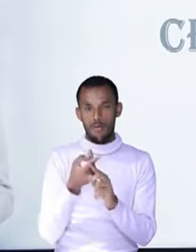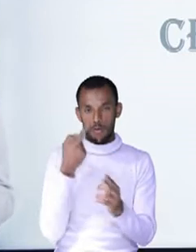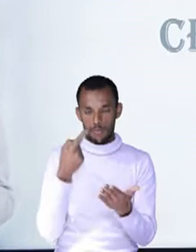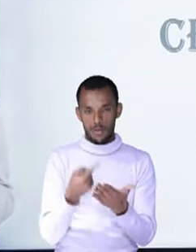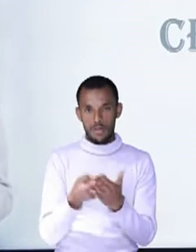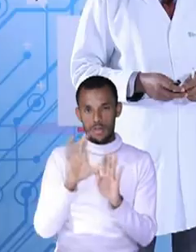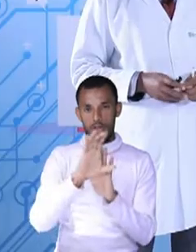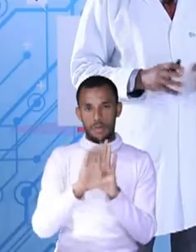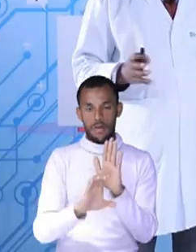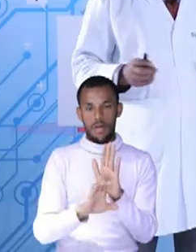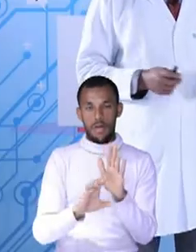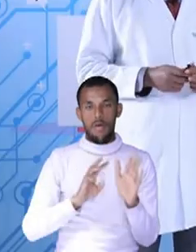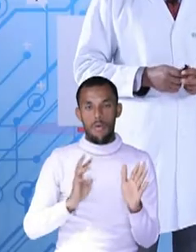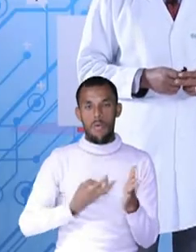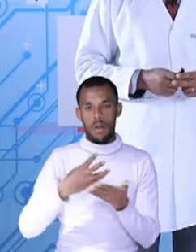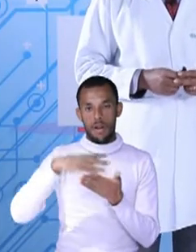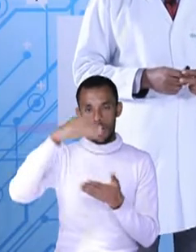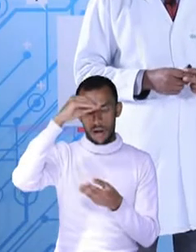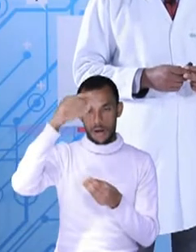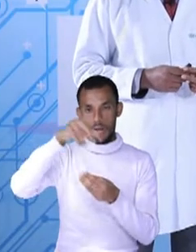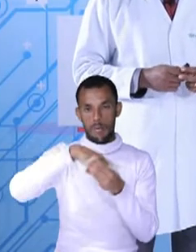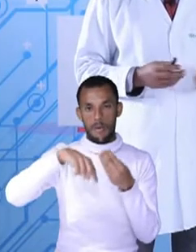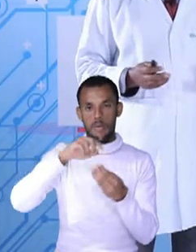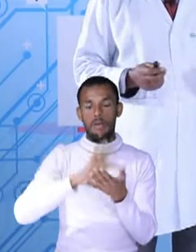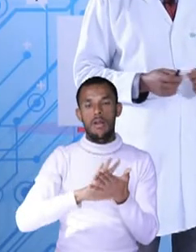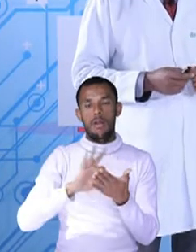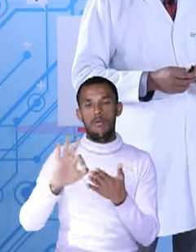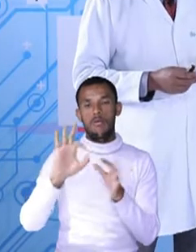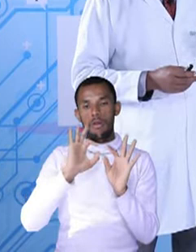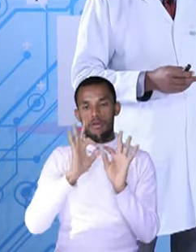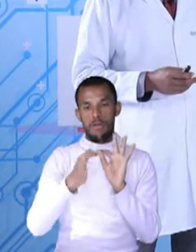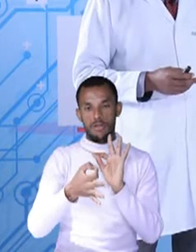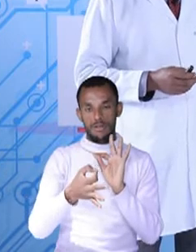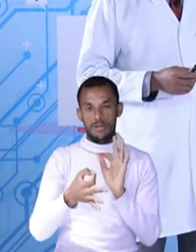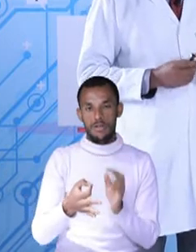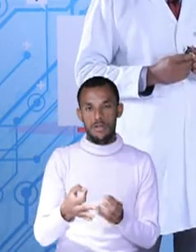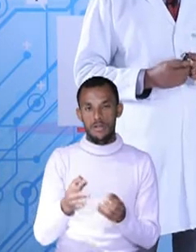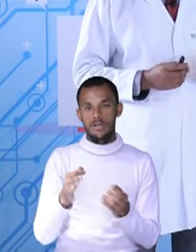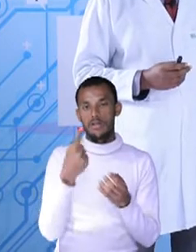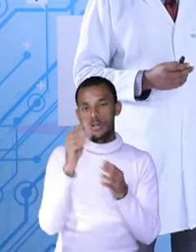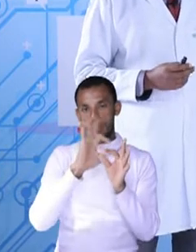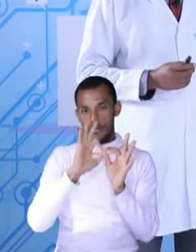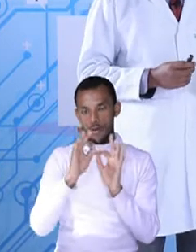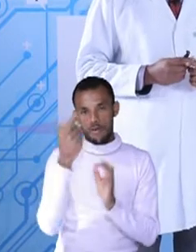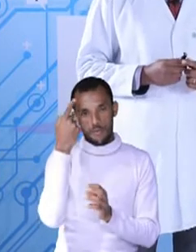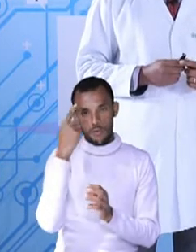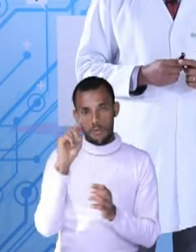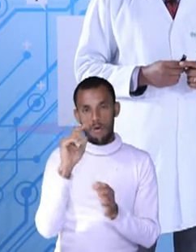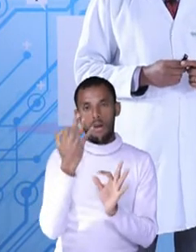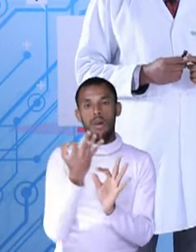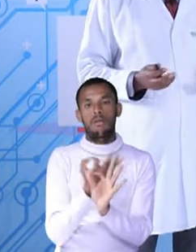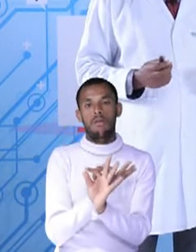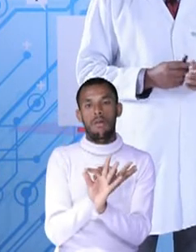this chapter, discuss about a number of definitions, the definitions for